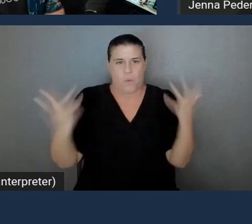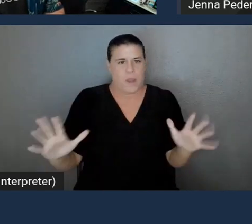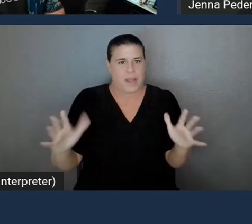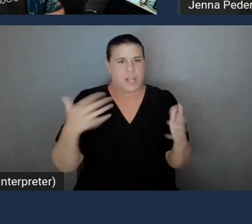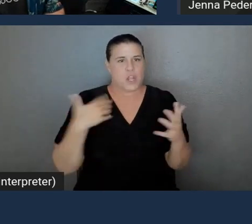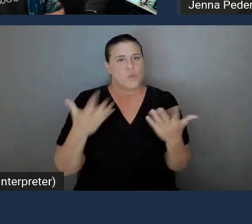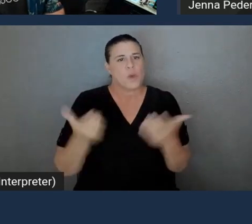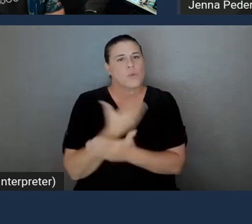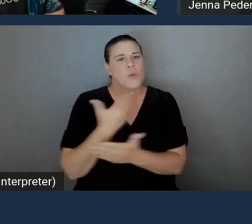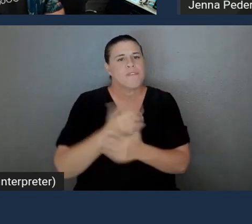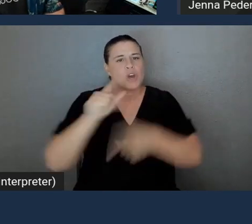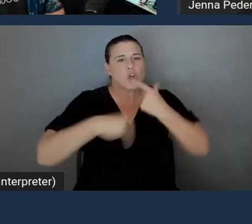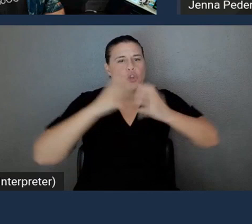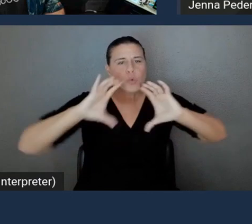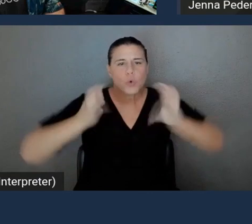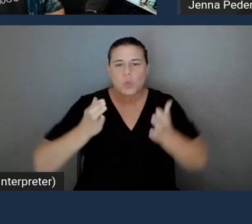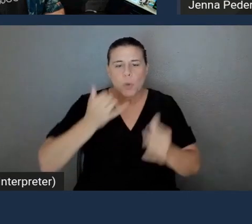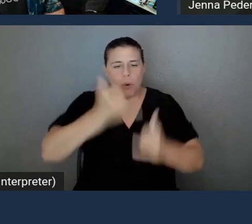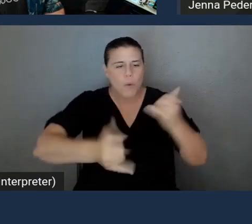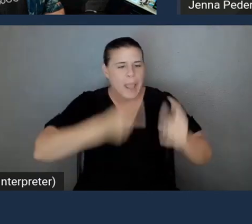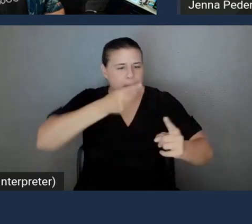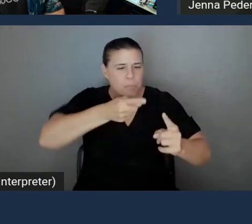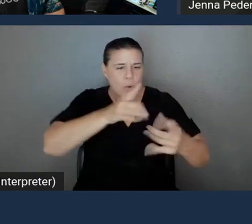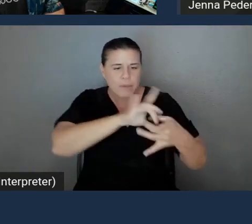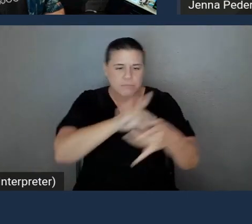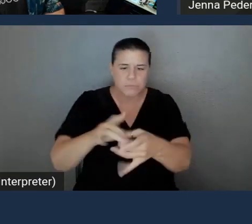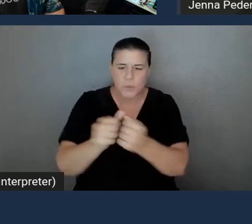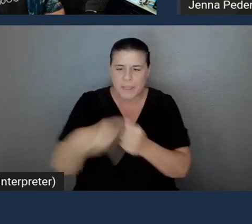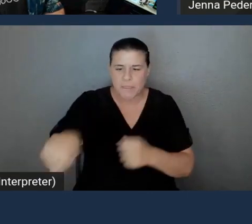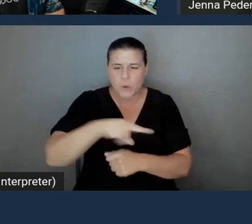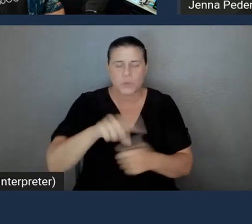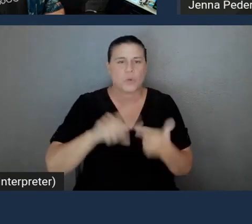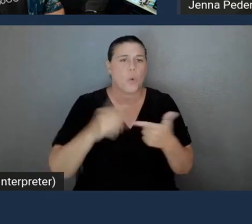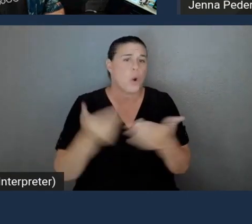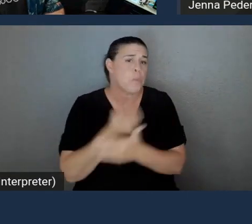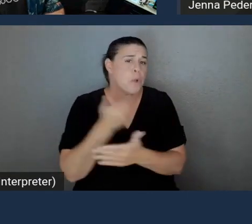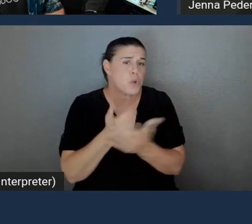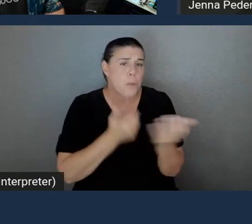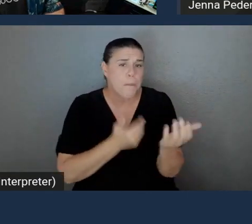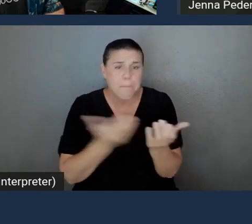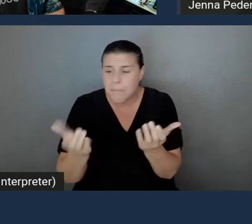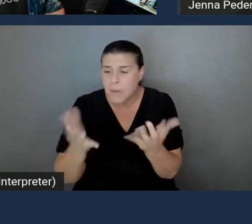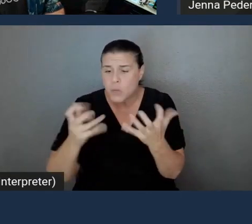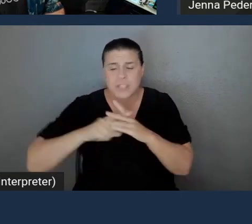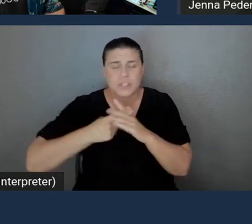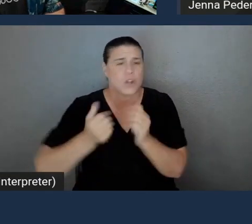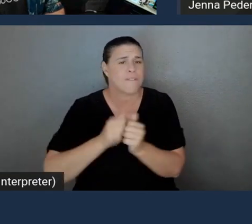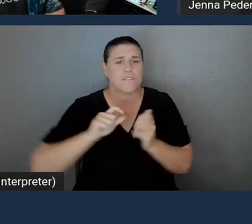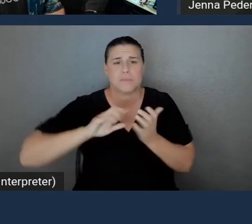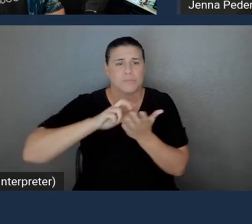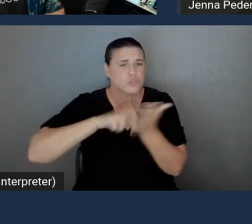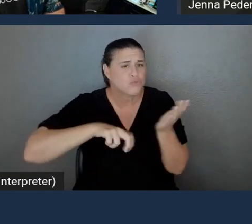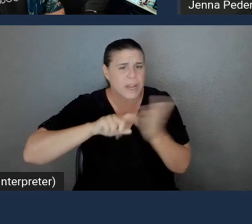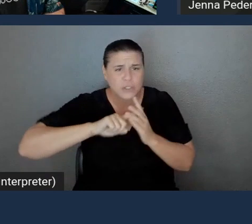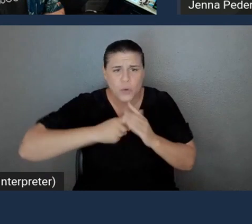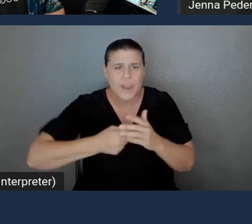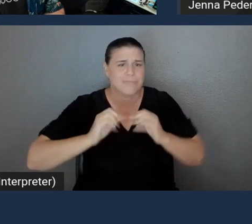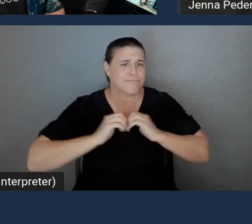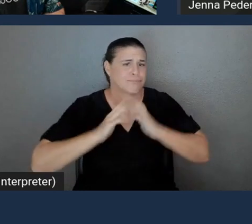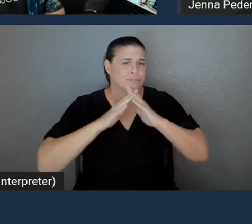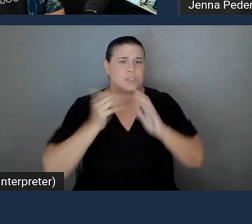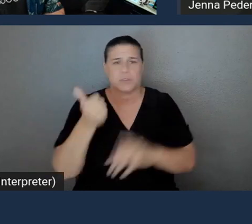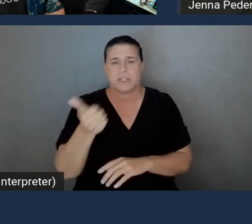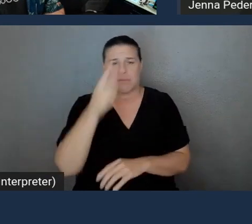a new global endpoint in front of, or these can be new buckets that you want to start from scratch with. And so it's completely your